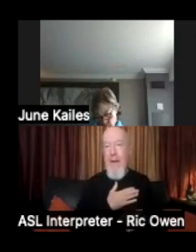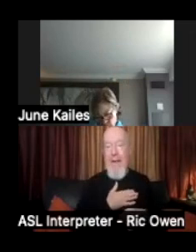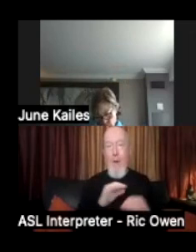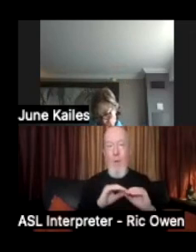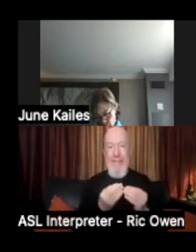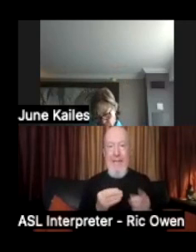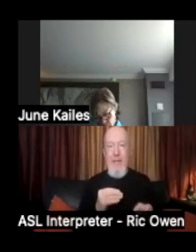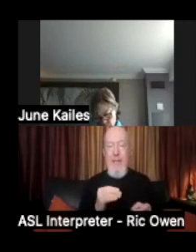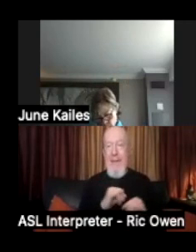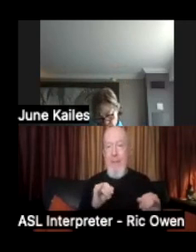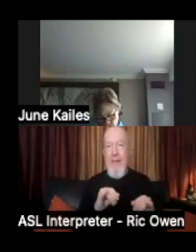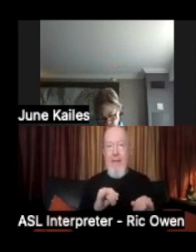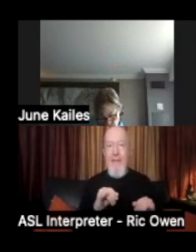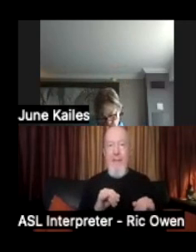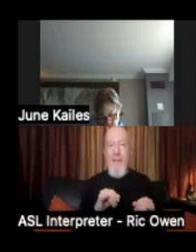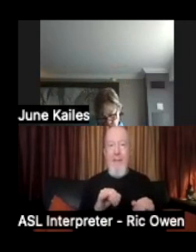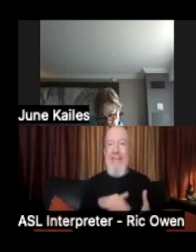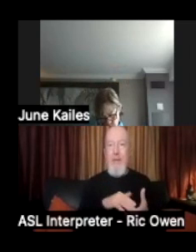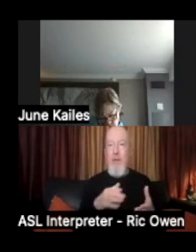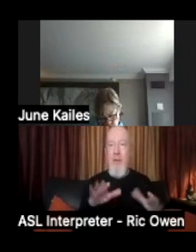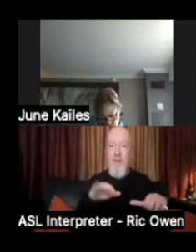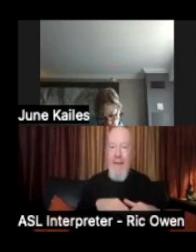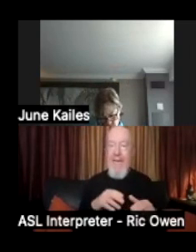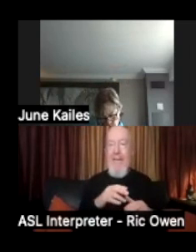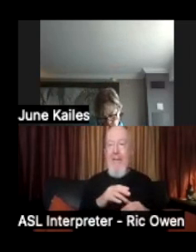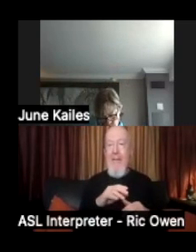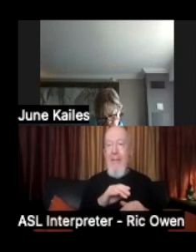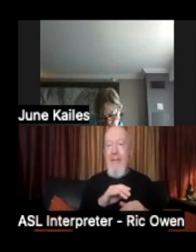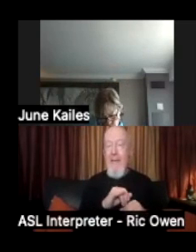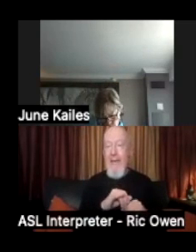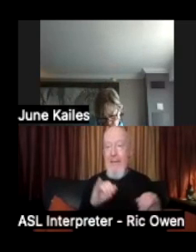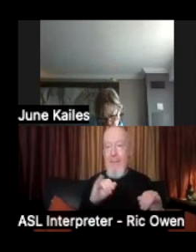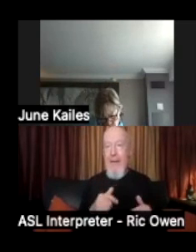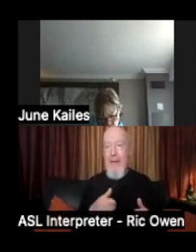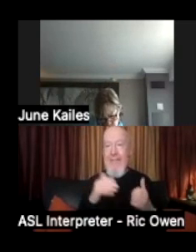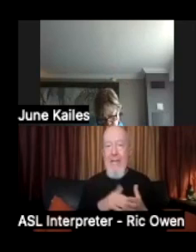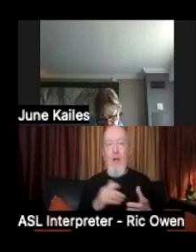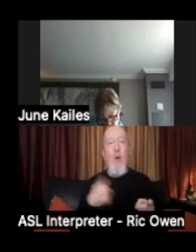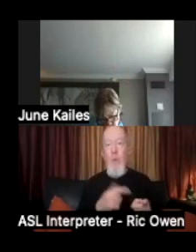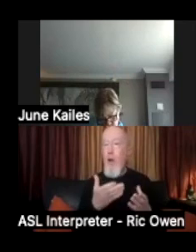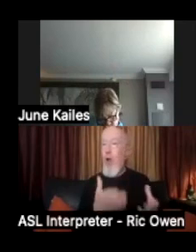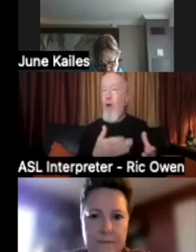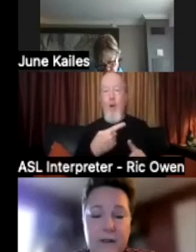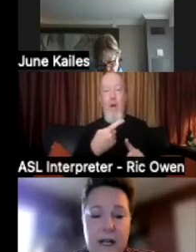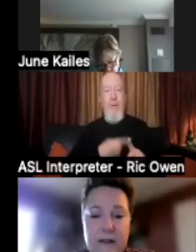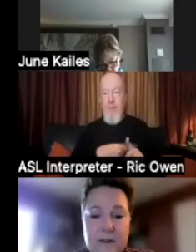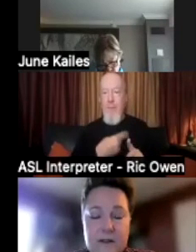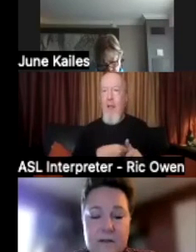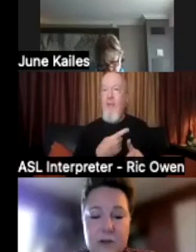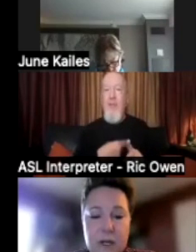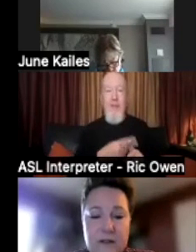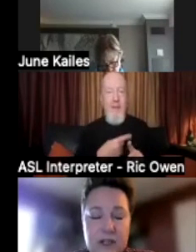Center, does regular, ongoing monthly emergency preparedness workshops. For the